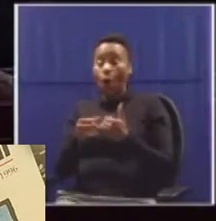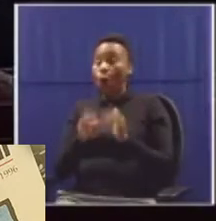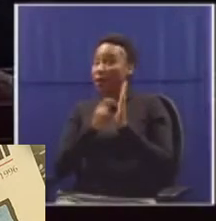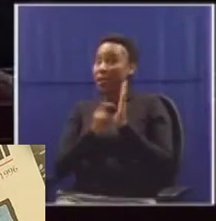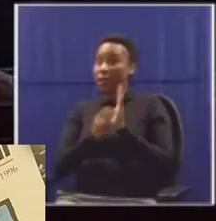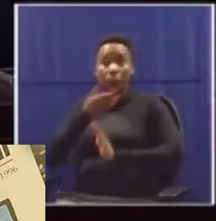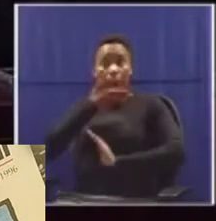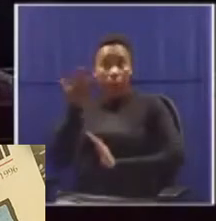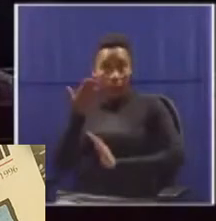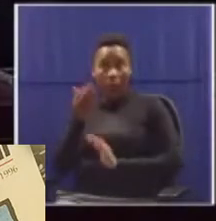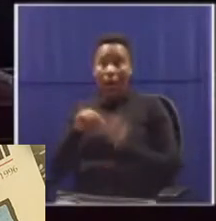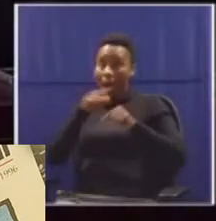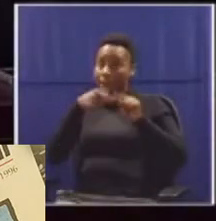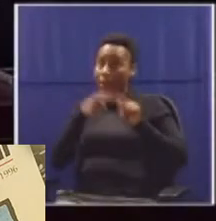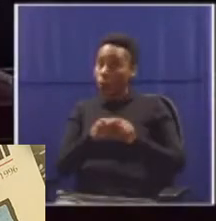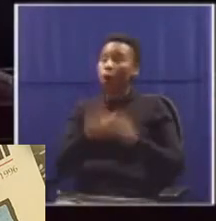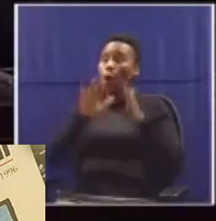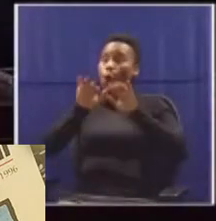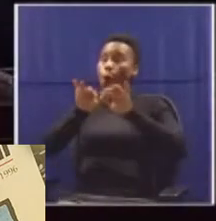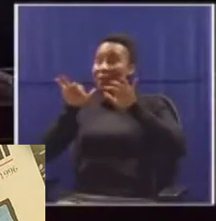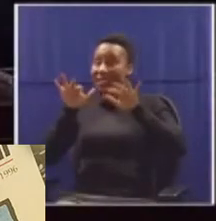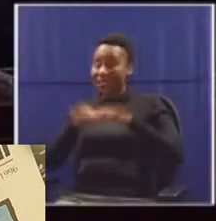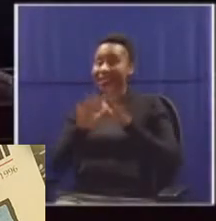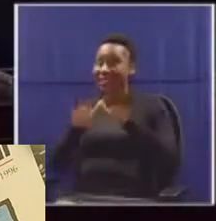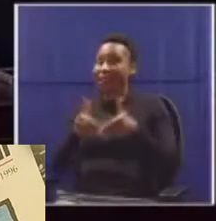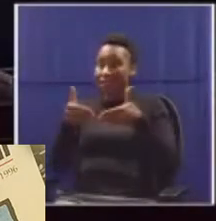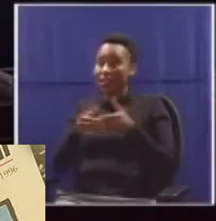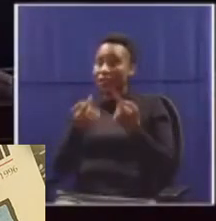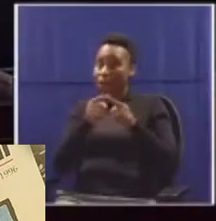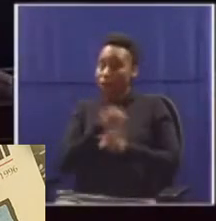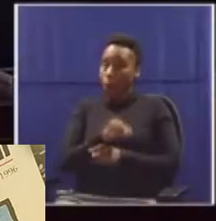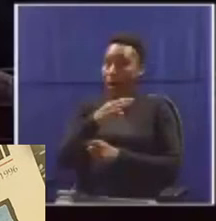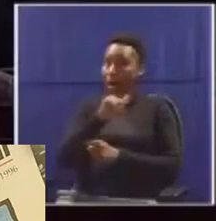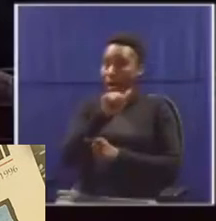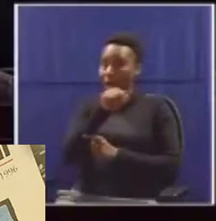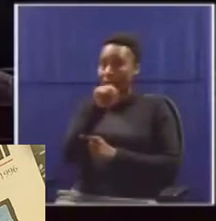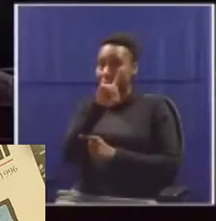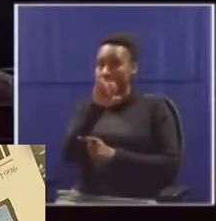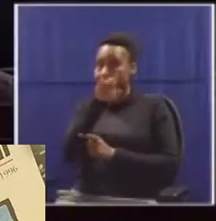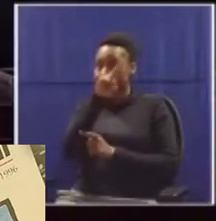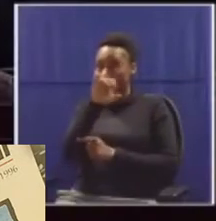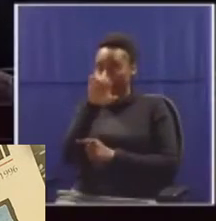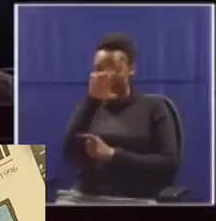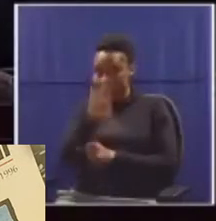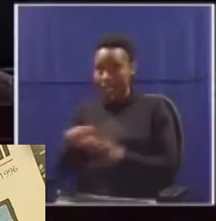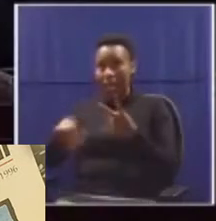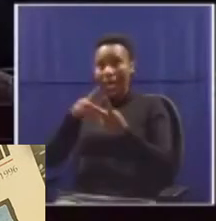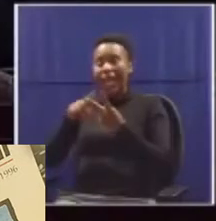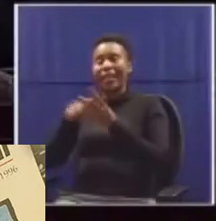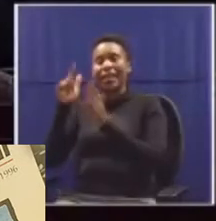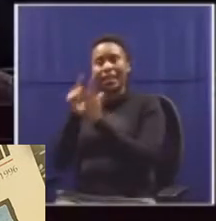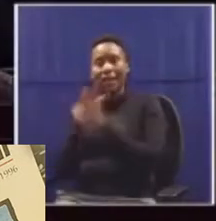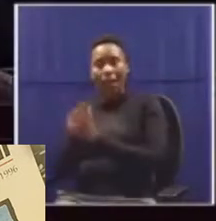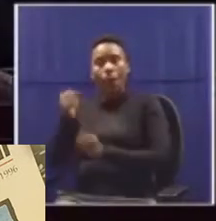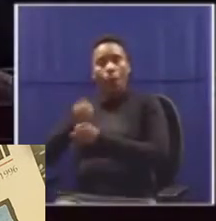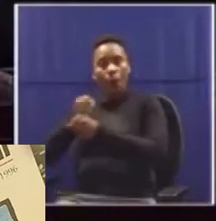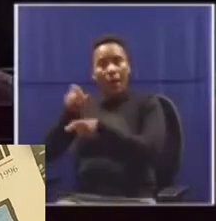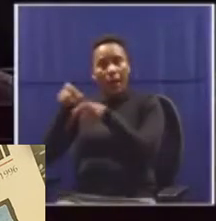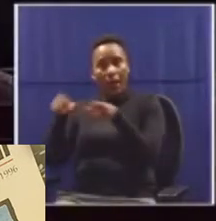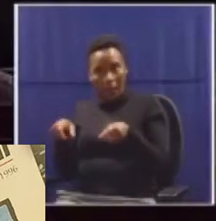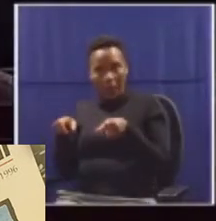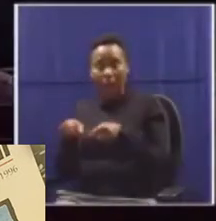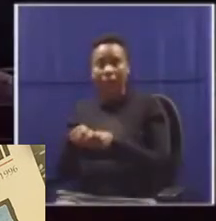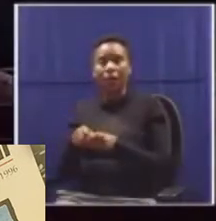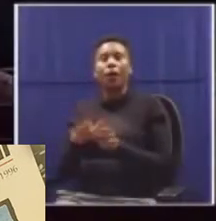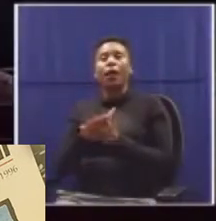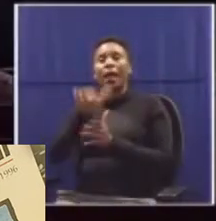our community service for candidate legal practitioners and legal practitioners the acdp supports these regulations but would also